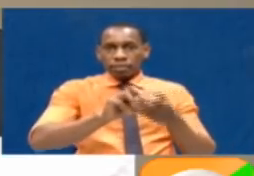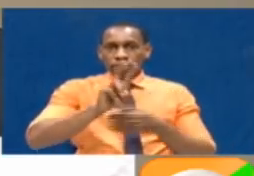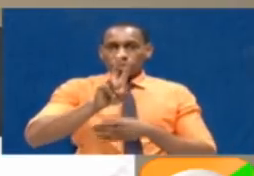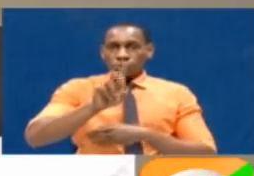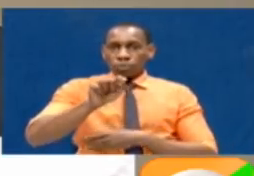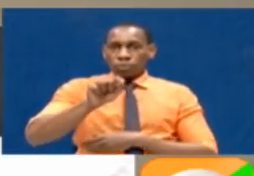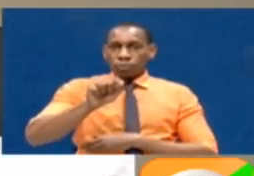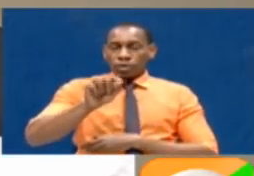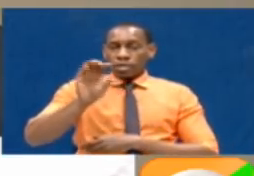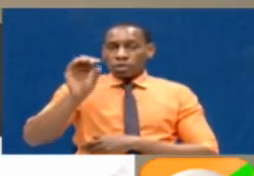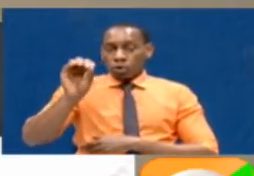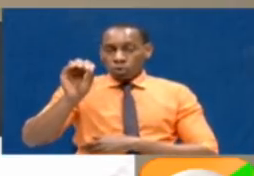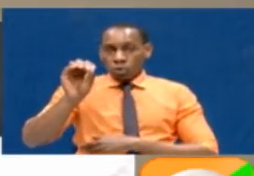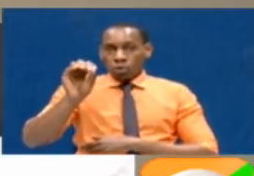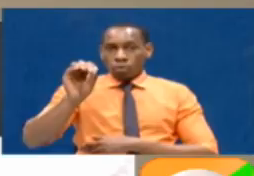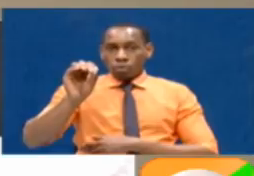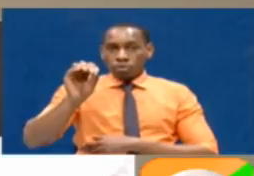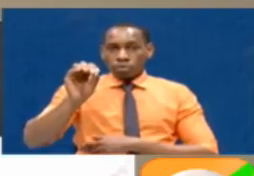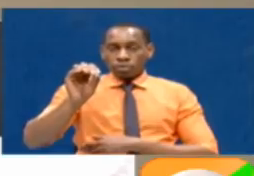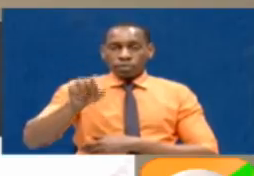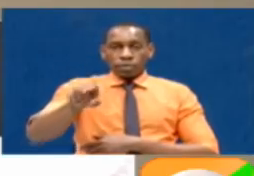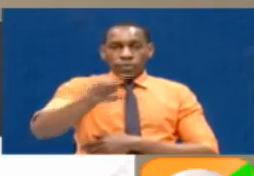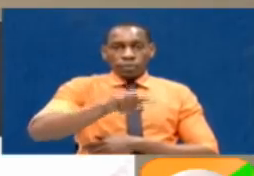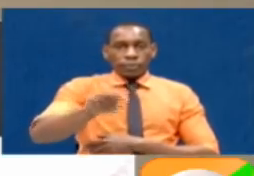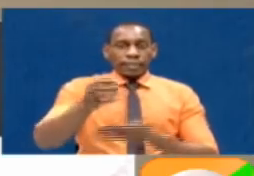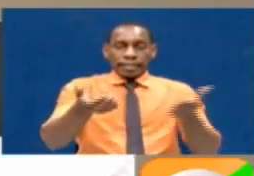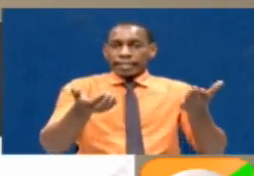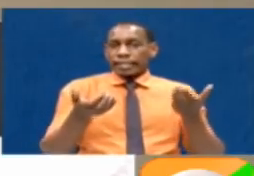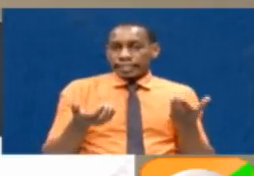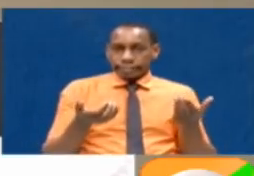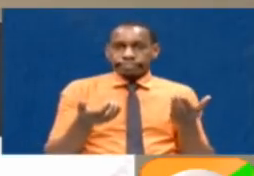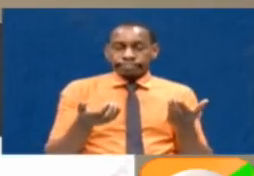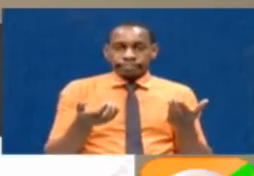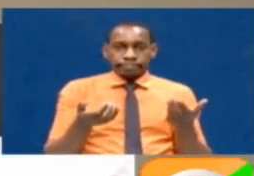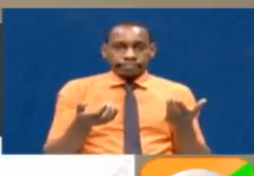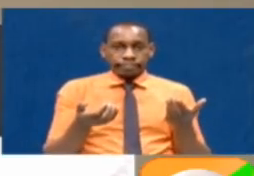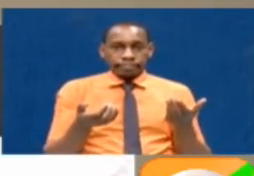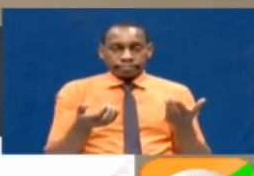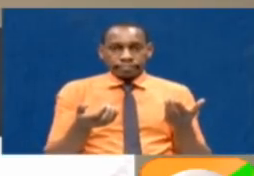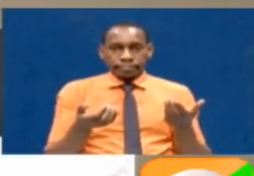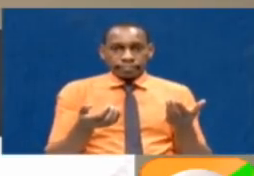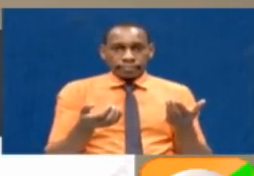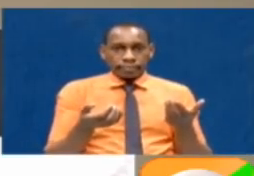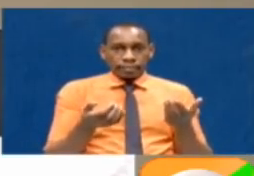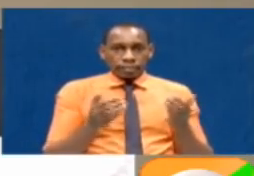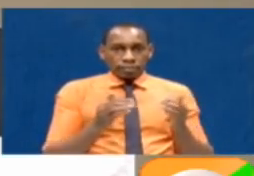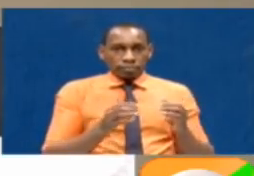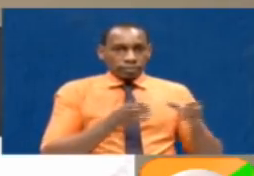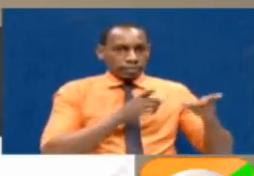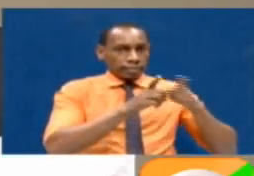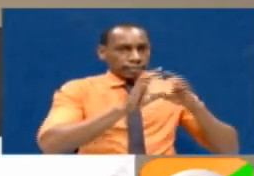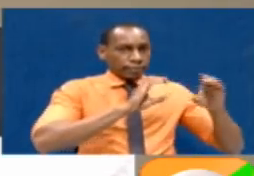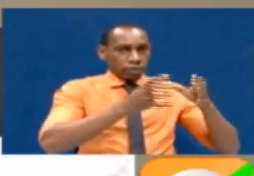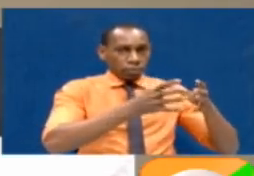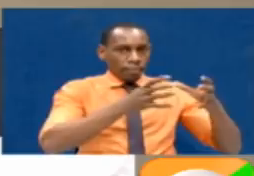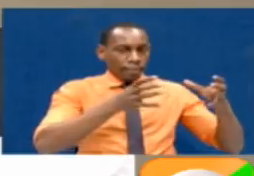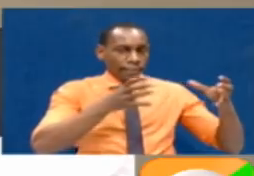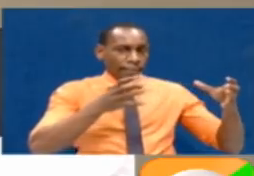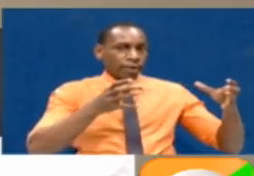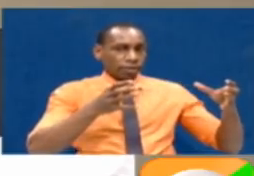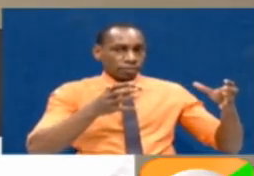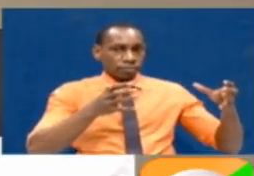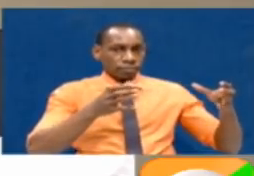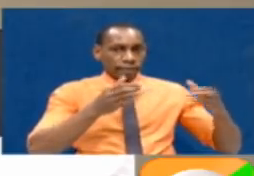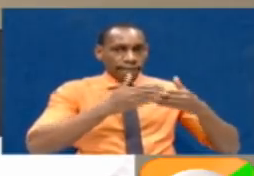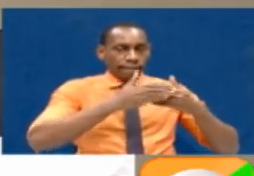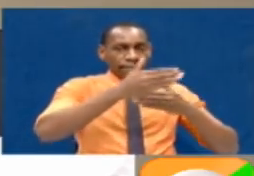2.0. We need to get Safaricom to the next stage